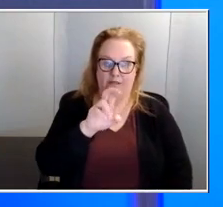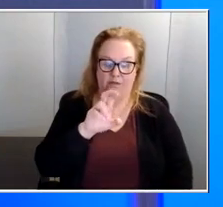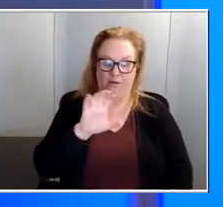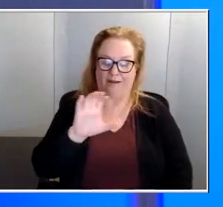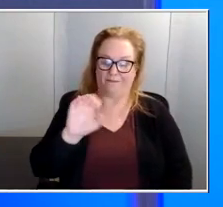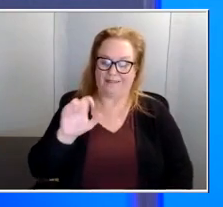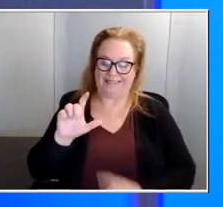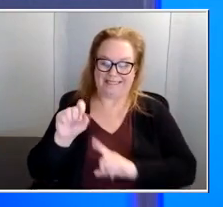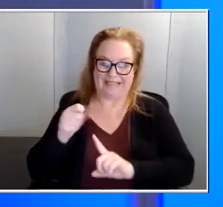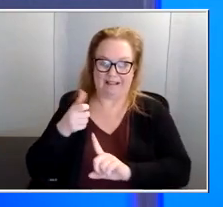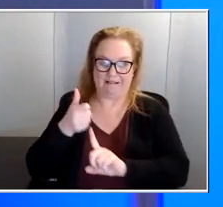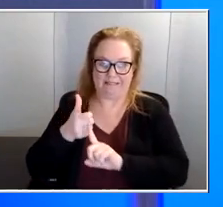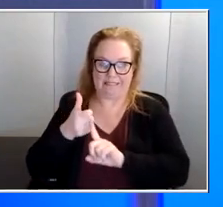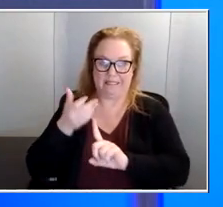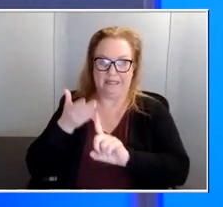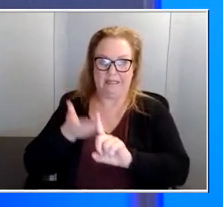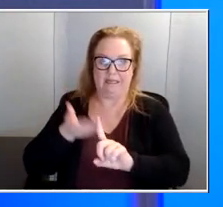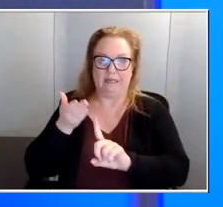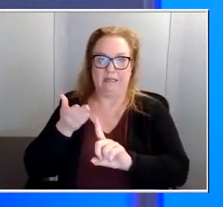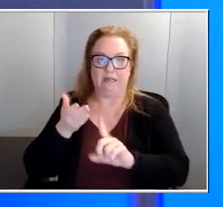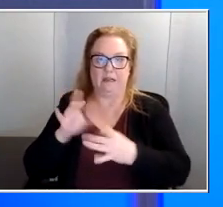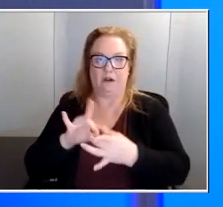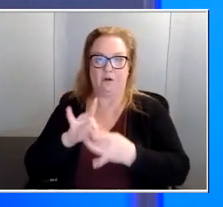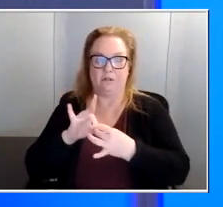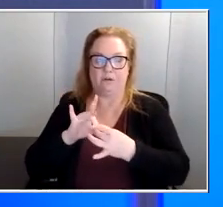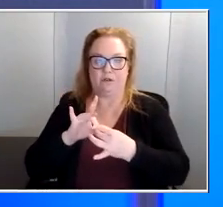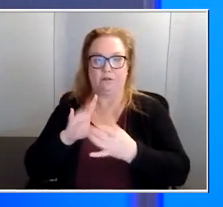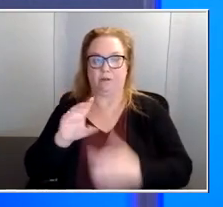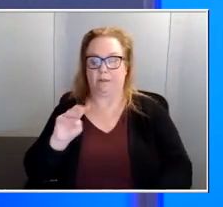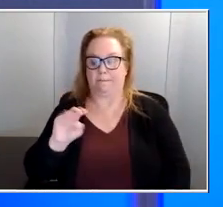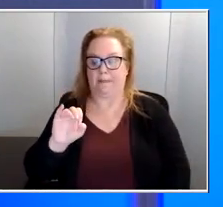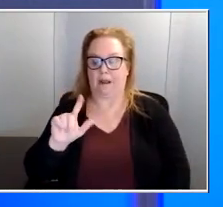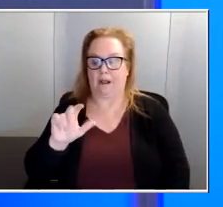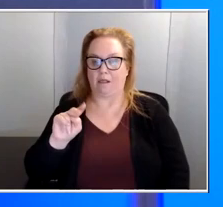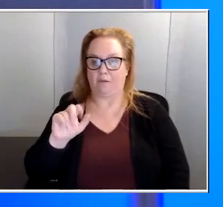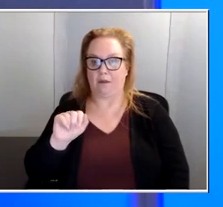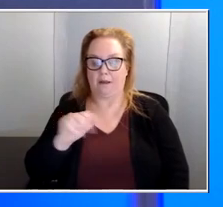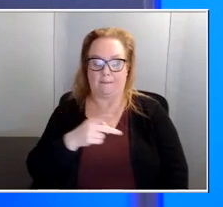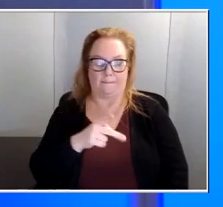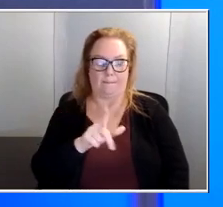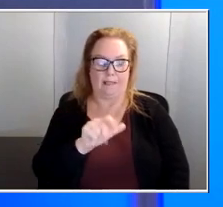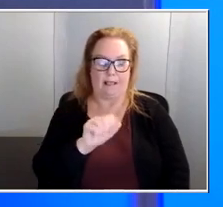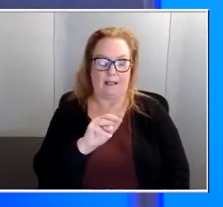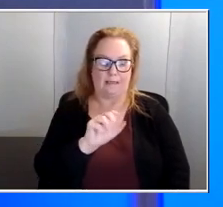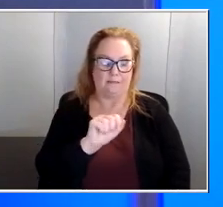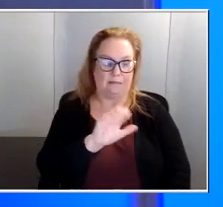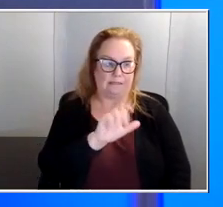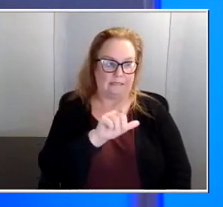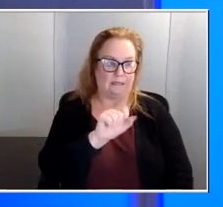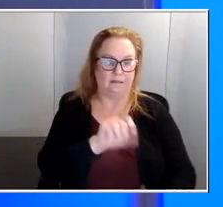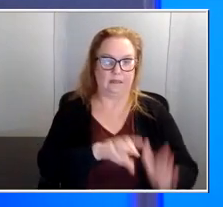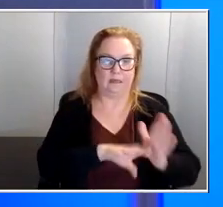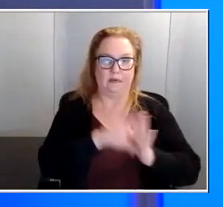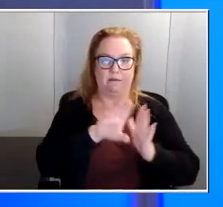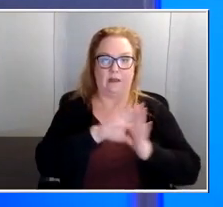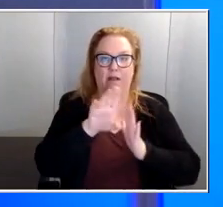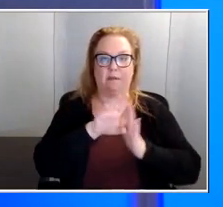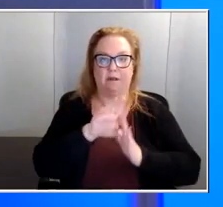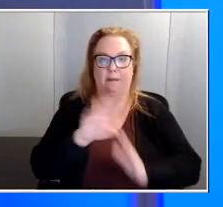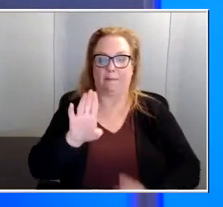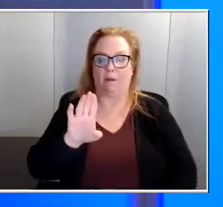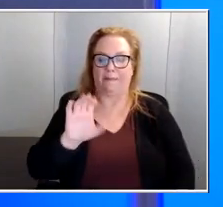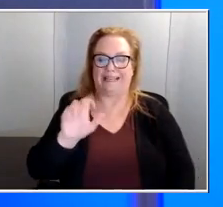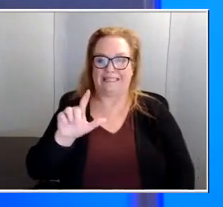that are associated with multiple myeloma, the plasma cells and the cells that develop into those plasma cells called B